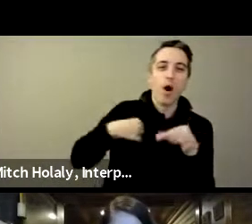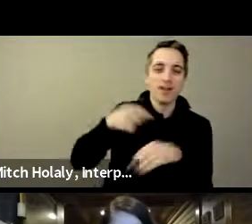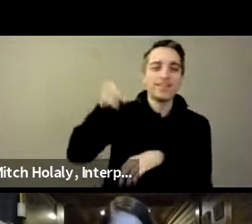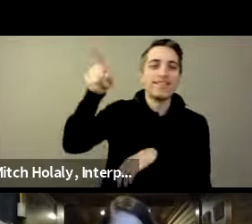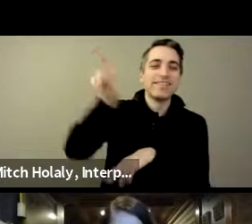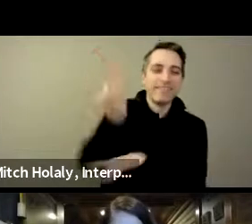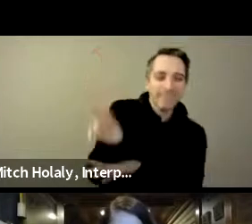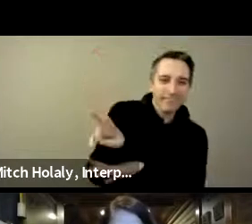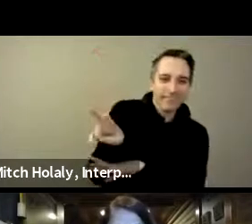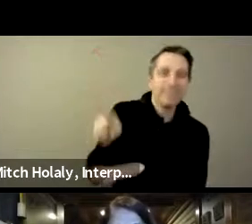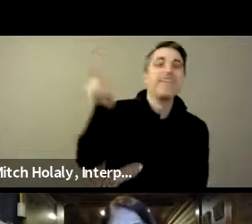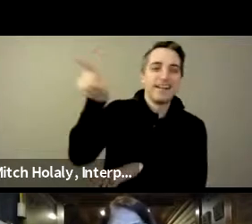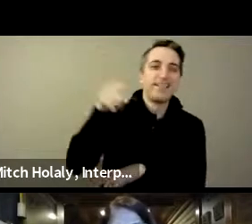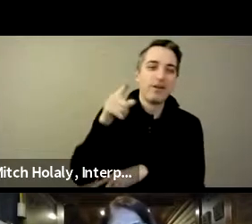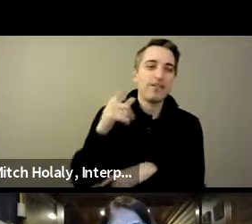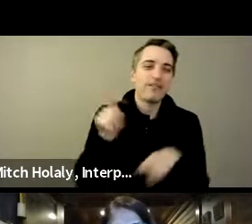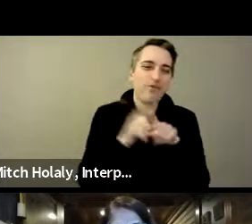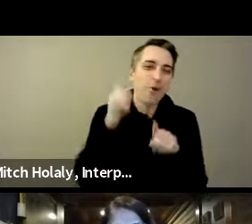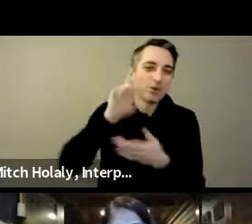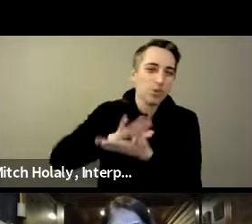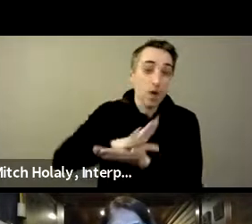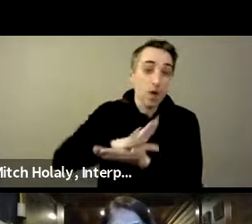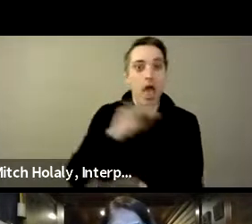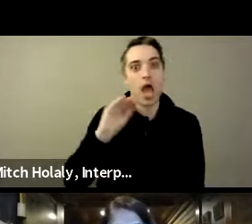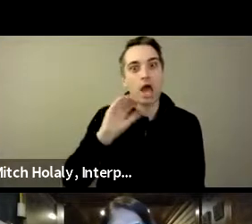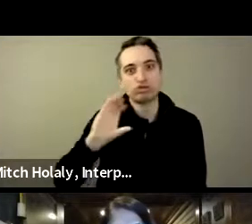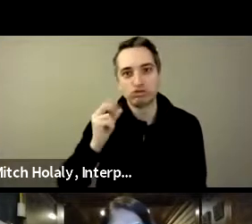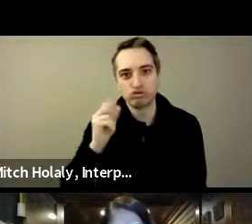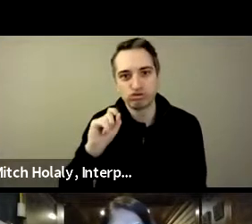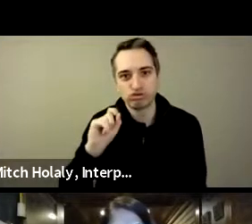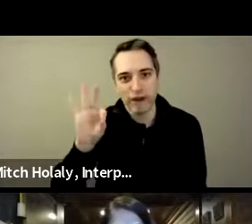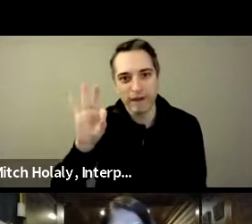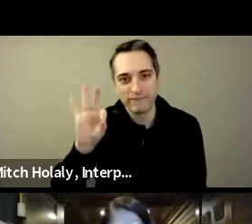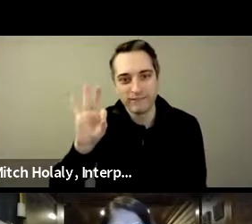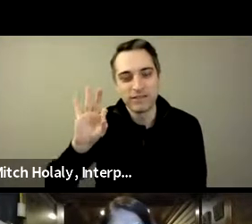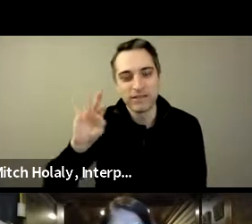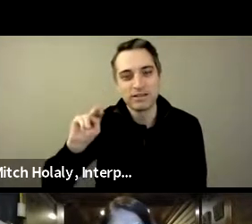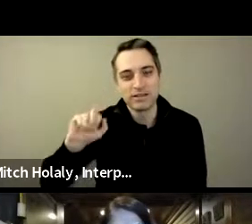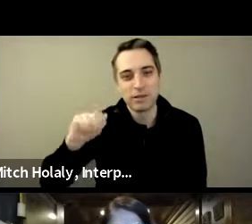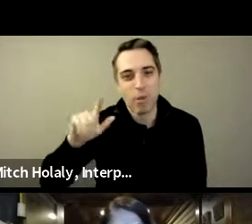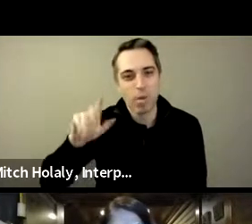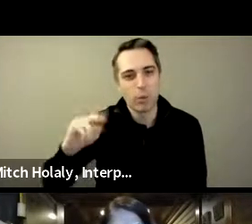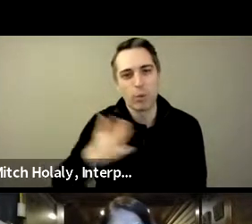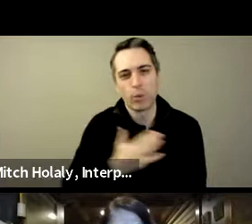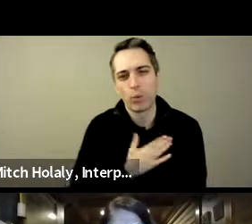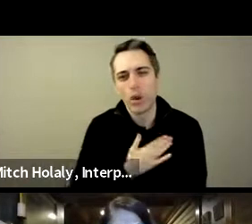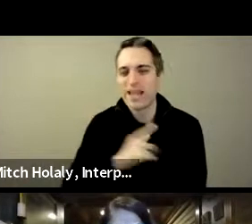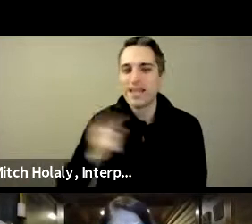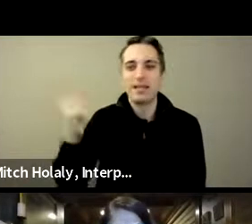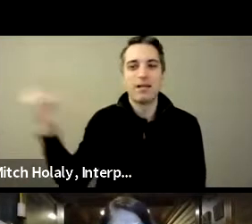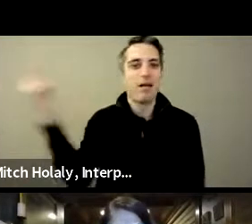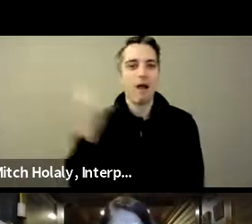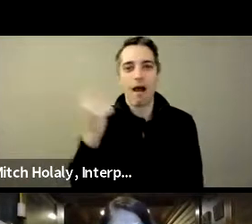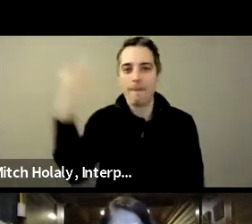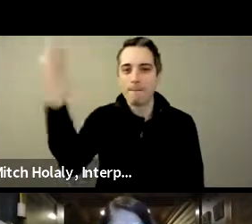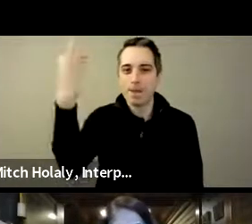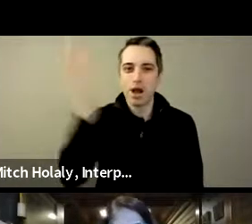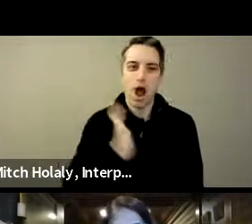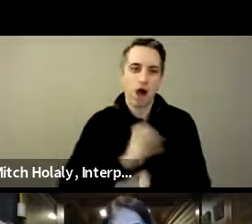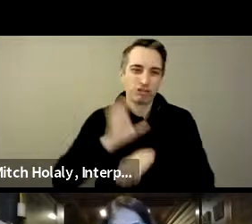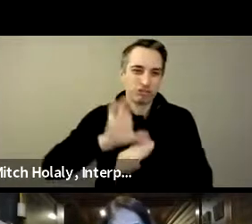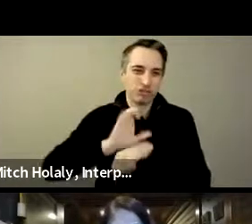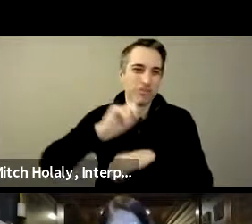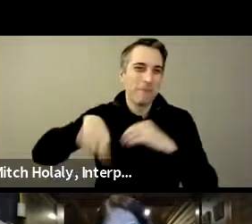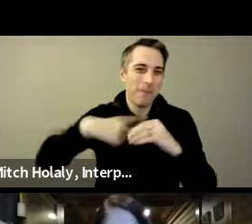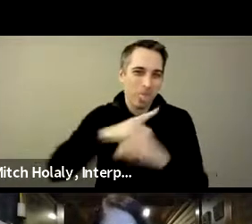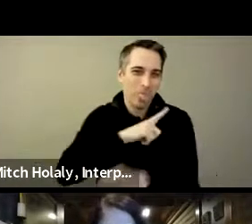also, Sheriff Napoleon was a heart of gold. He spoke to our church about the Lord's service. I just want to